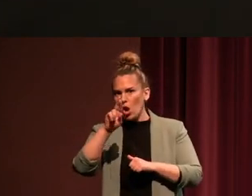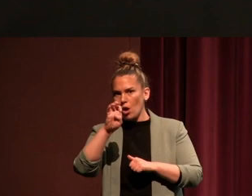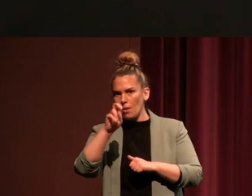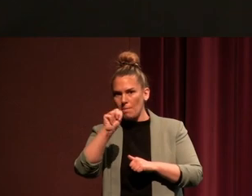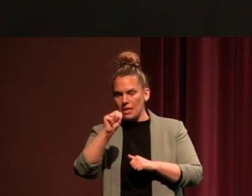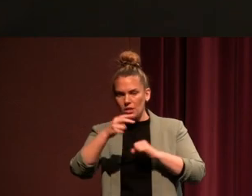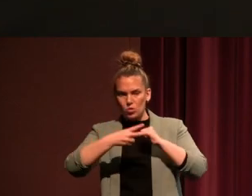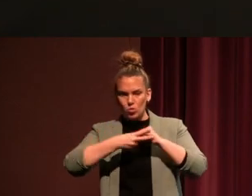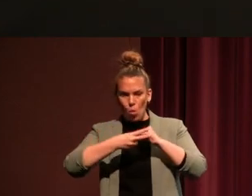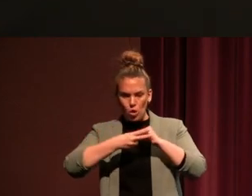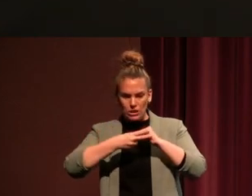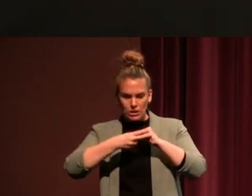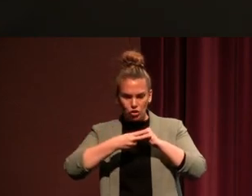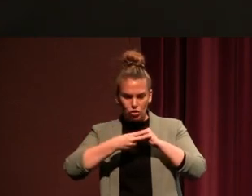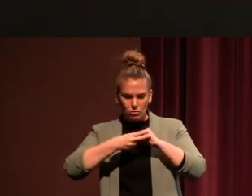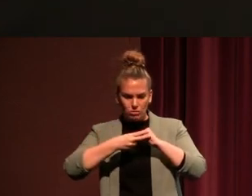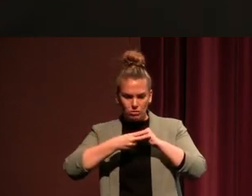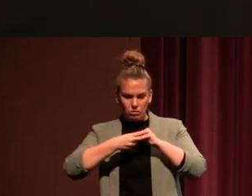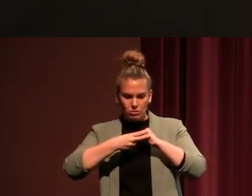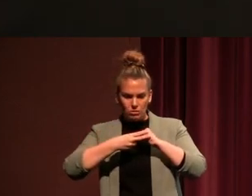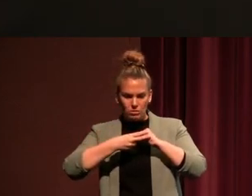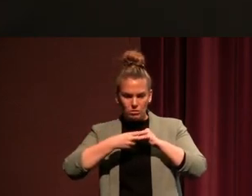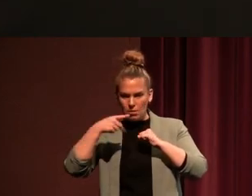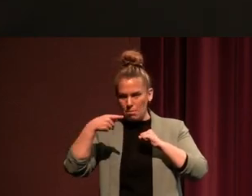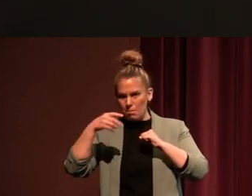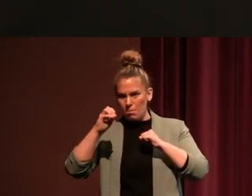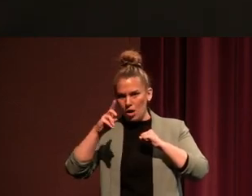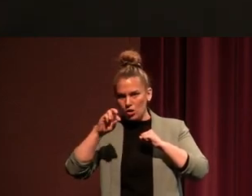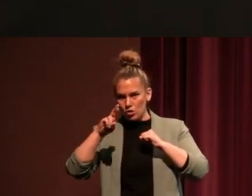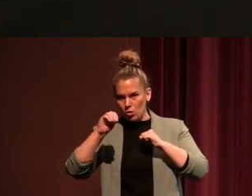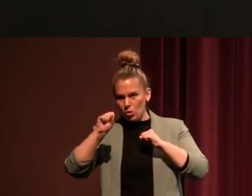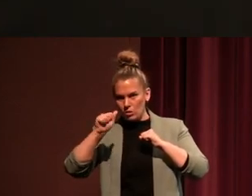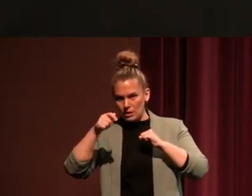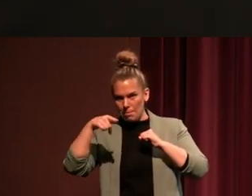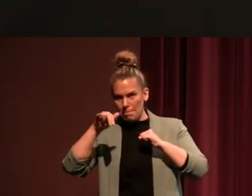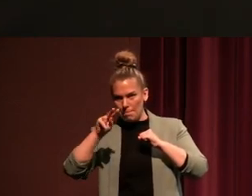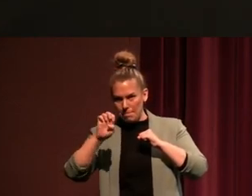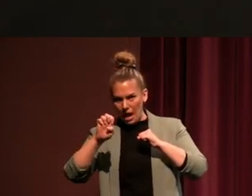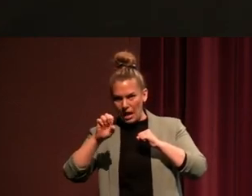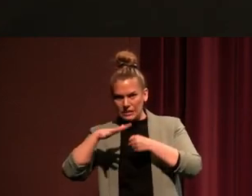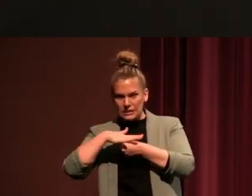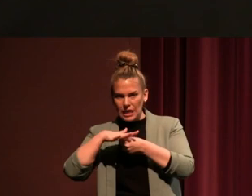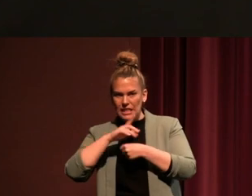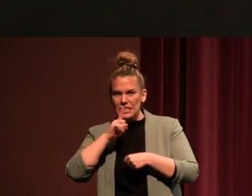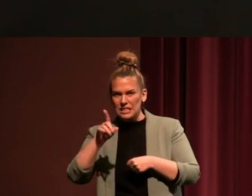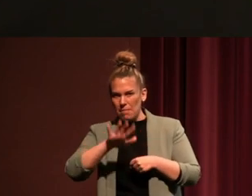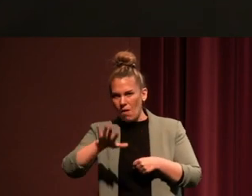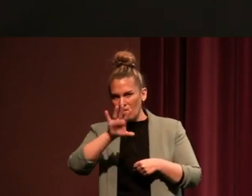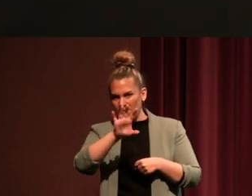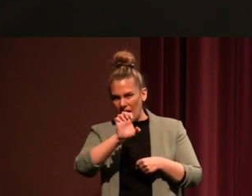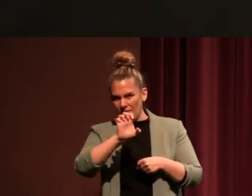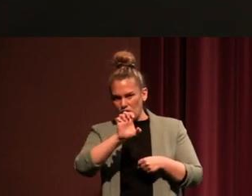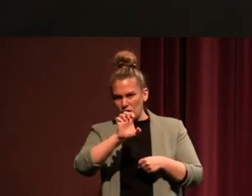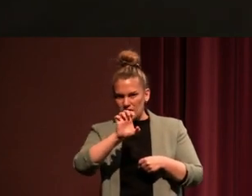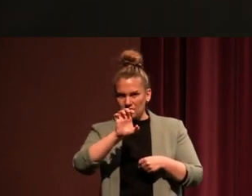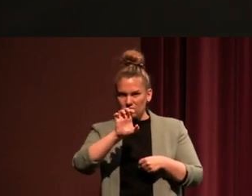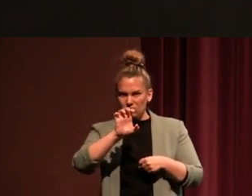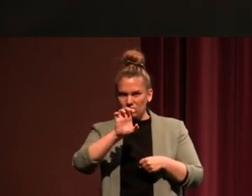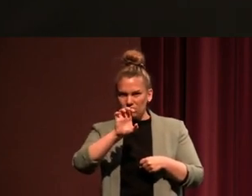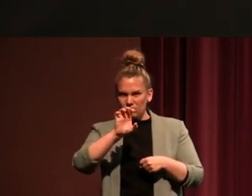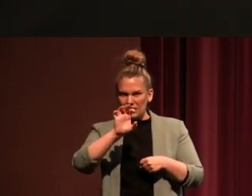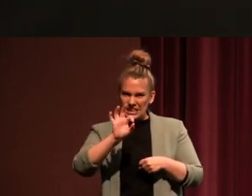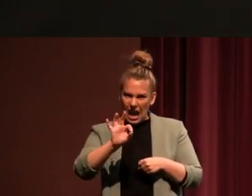of the most productive ponderosa pine sites in eastern Oregon is about 509 tons